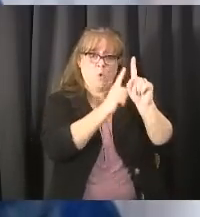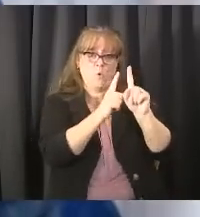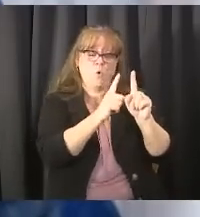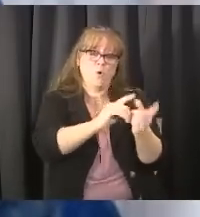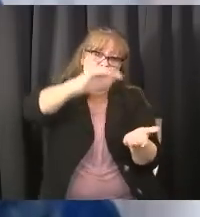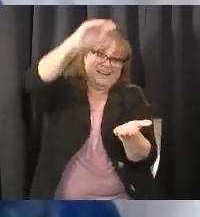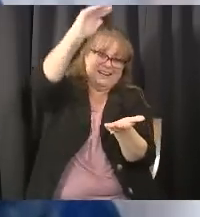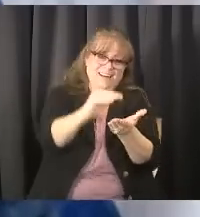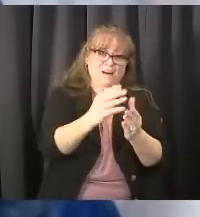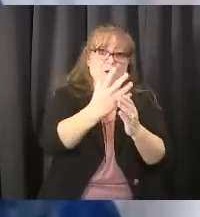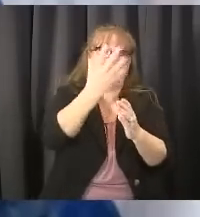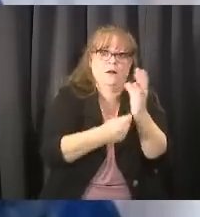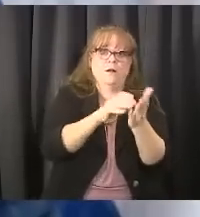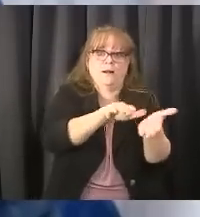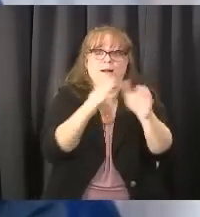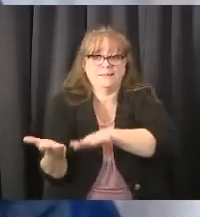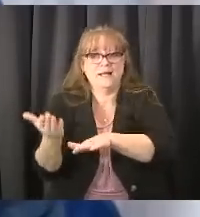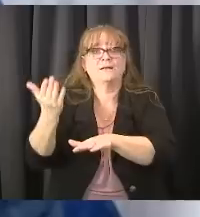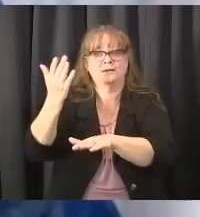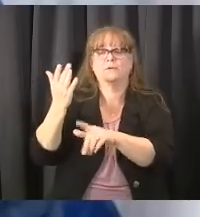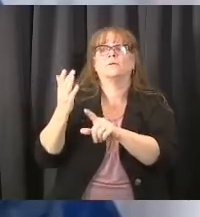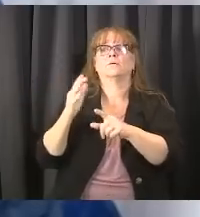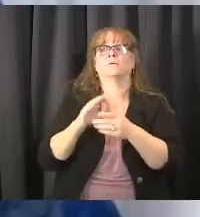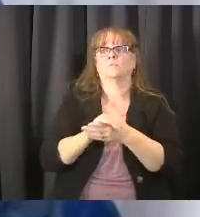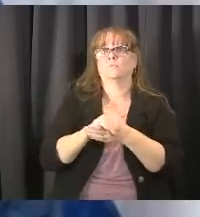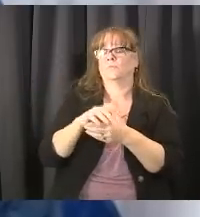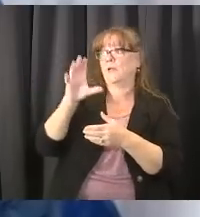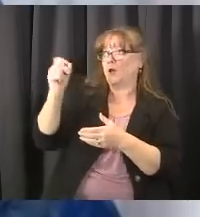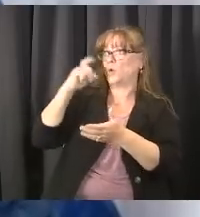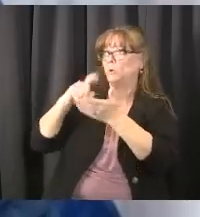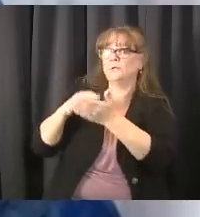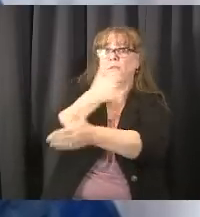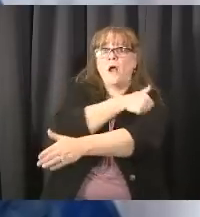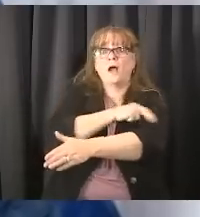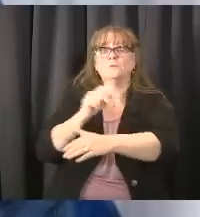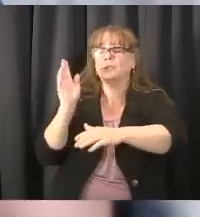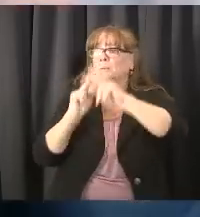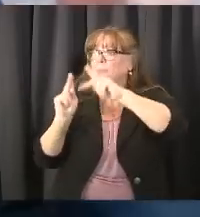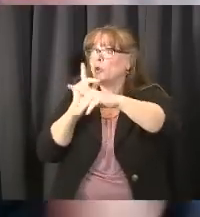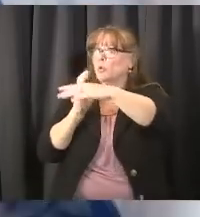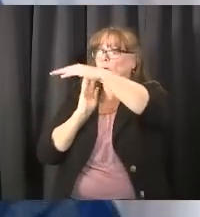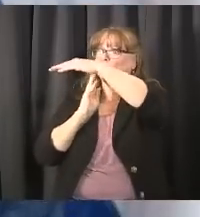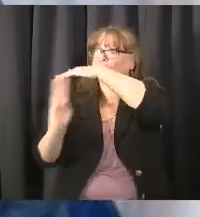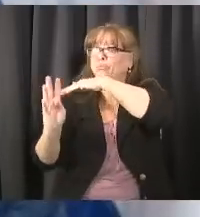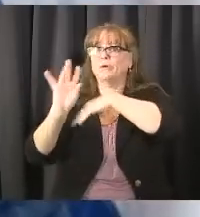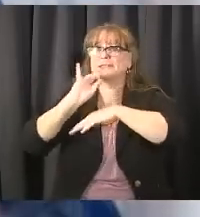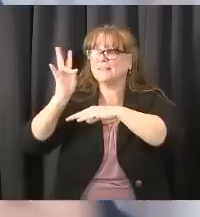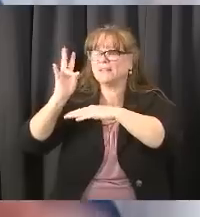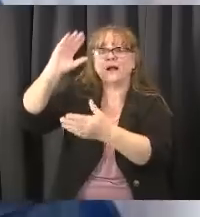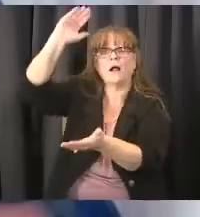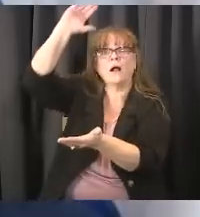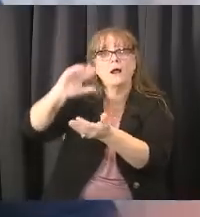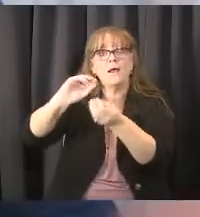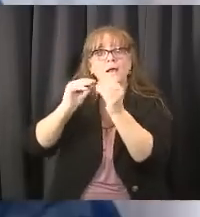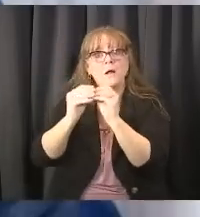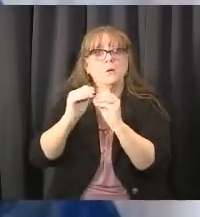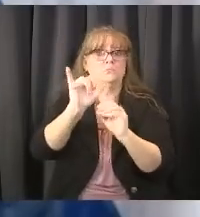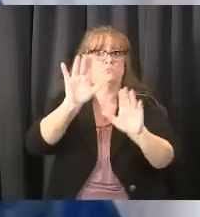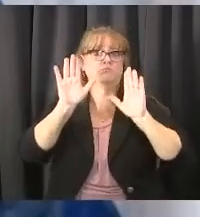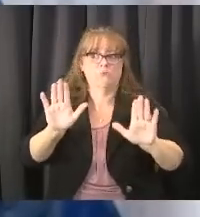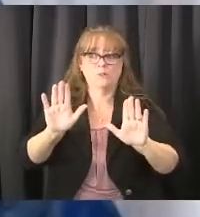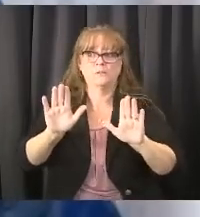for people of any age. And we've lost a few people in their 20s and 30s and 40s, and more in that age group have to be